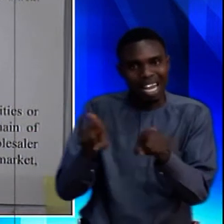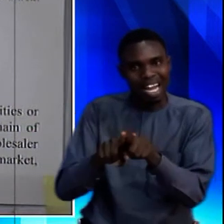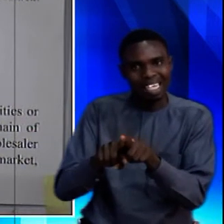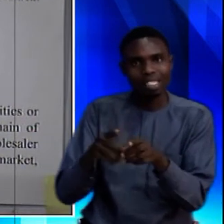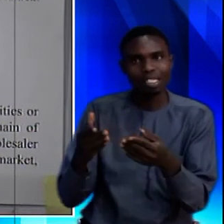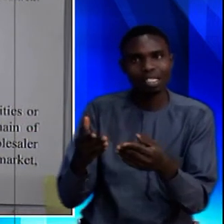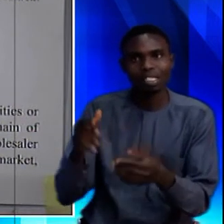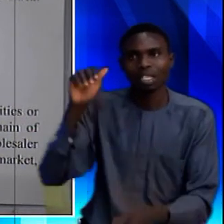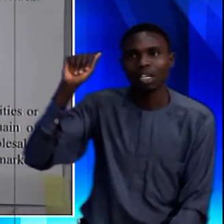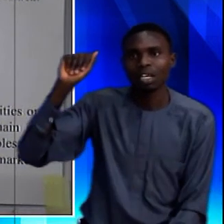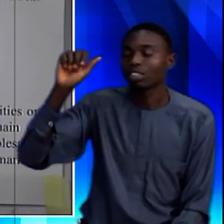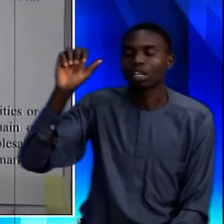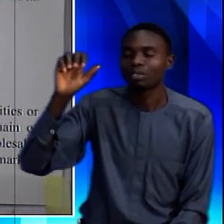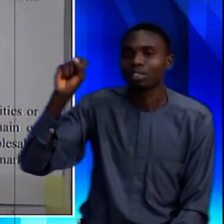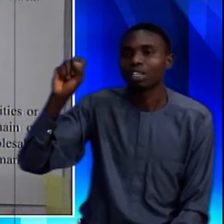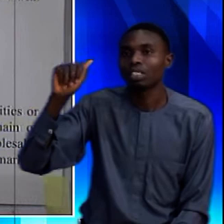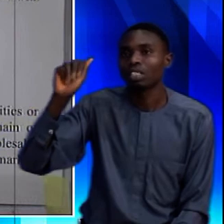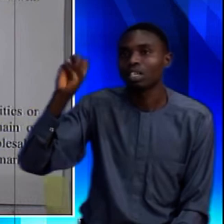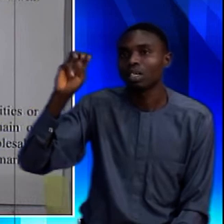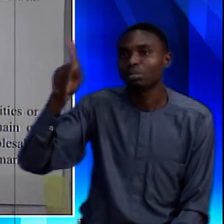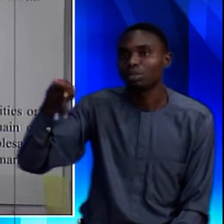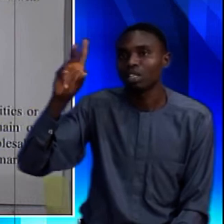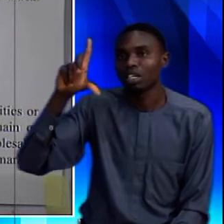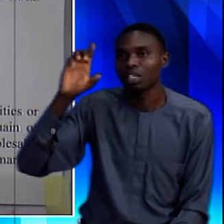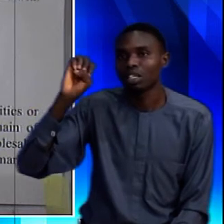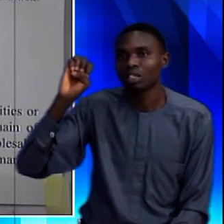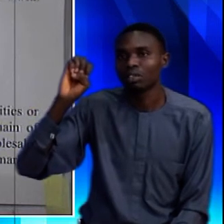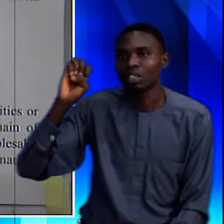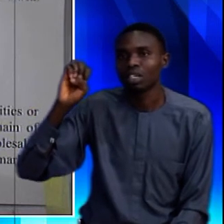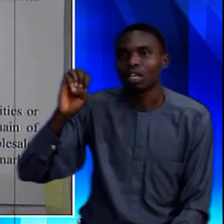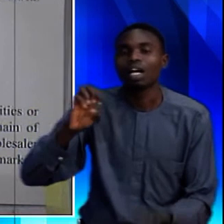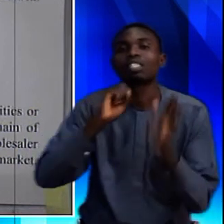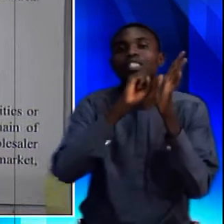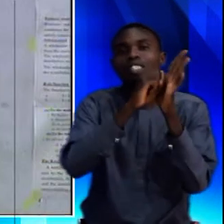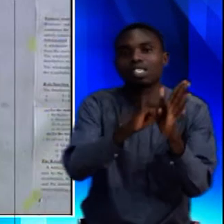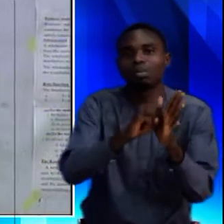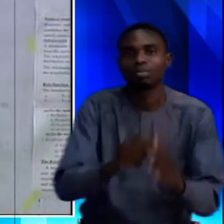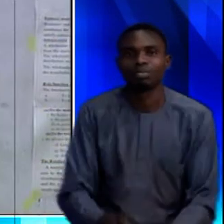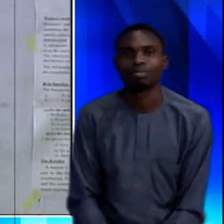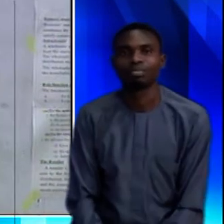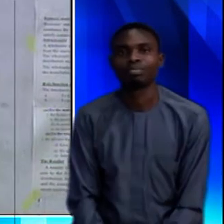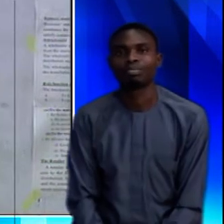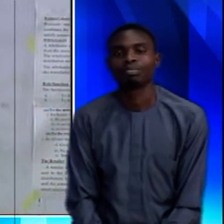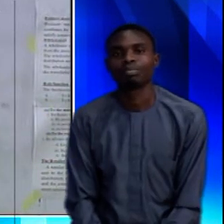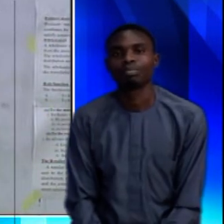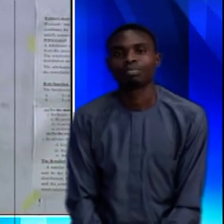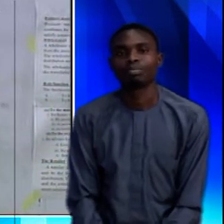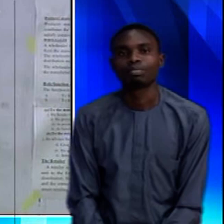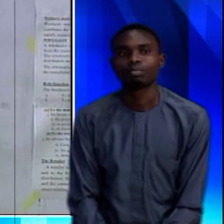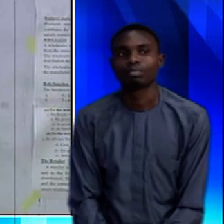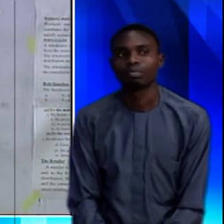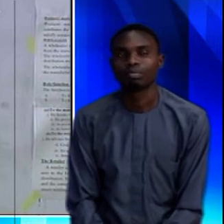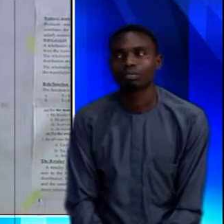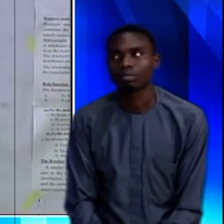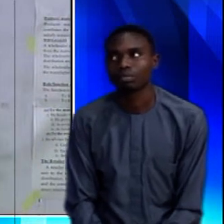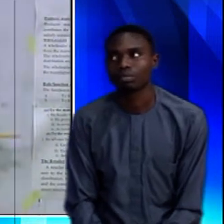sample, from there, if the retailers come, they will now give it to them from there. Before you even see them on advertisement or any other things, you